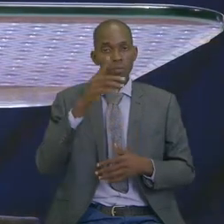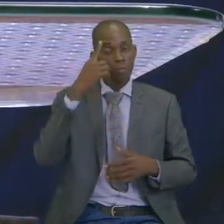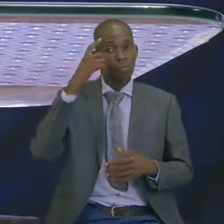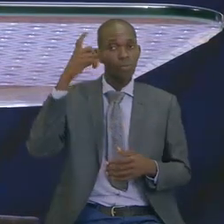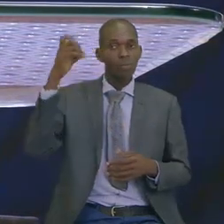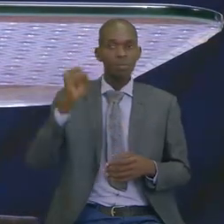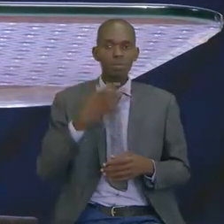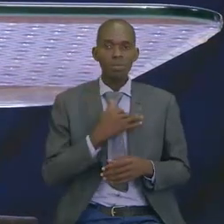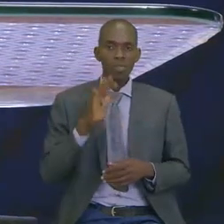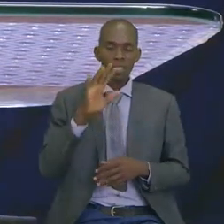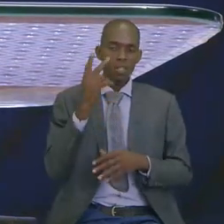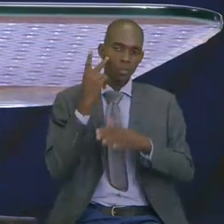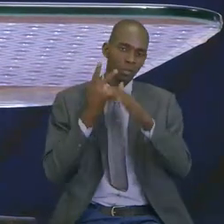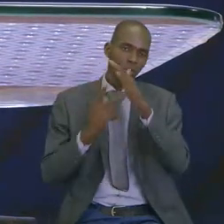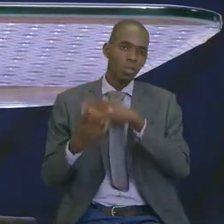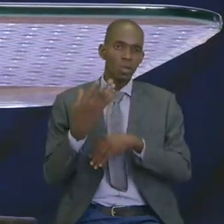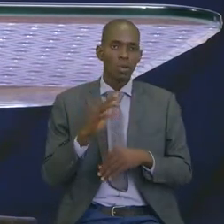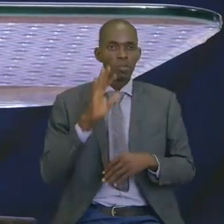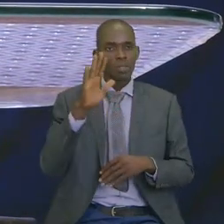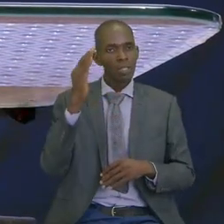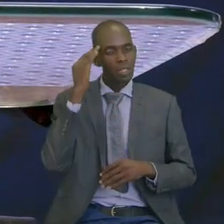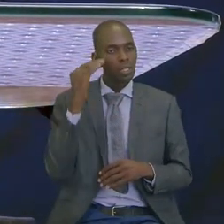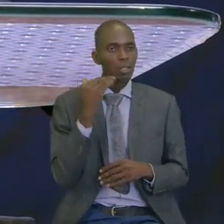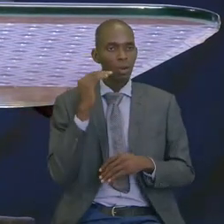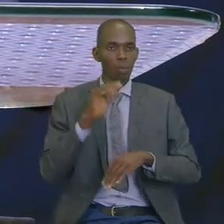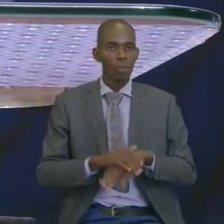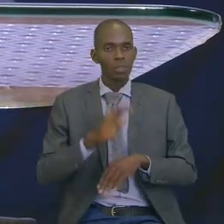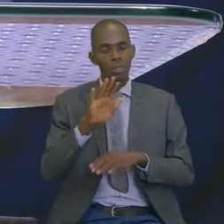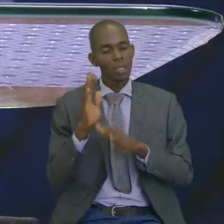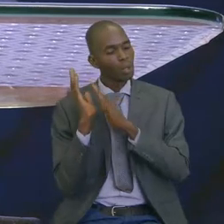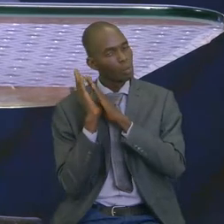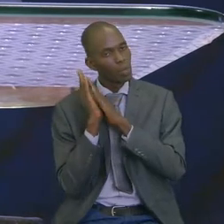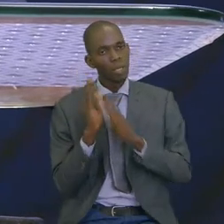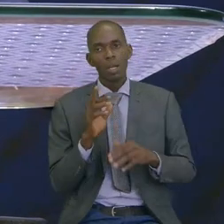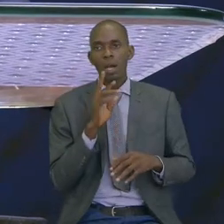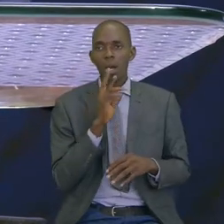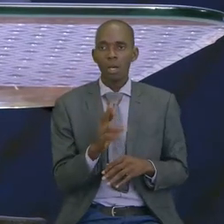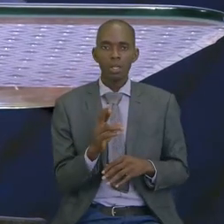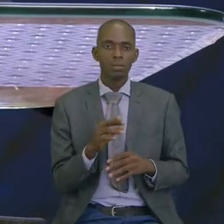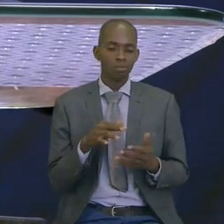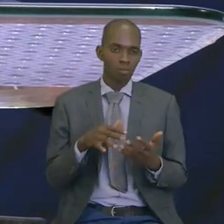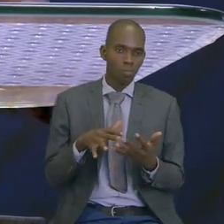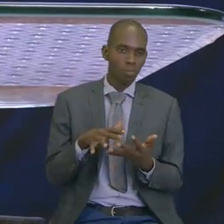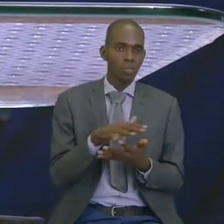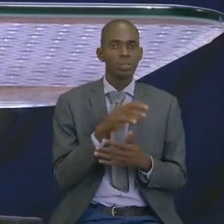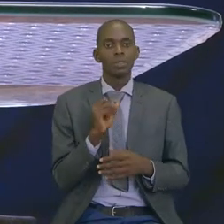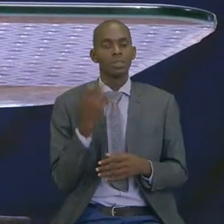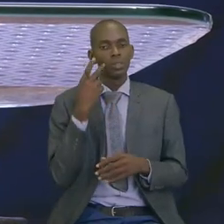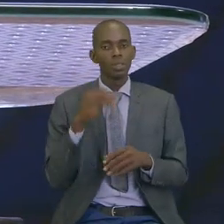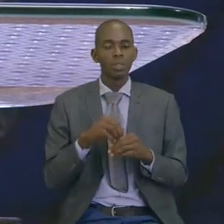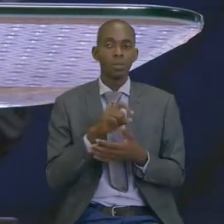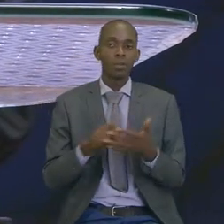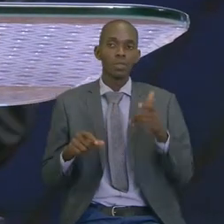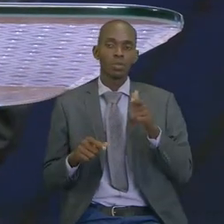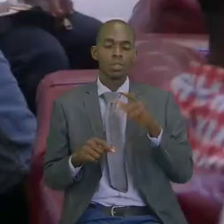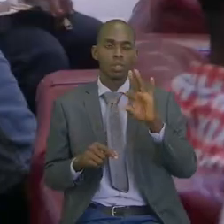the visions of thy head upon thy bed are these. Verse 29, in